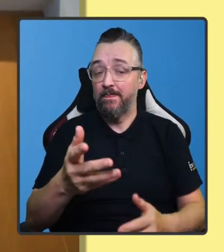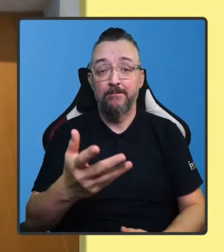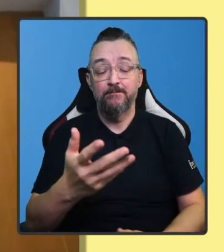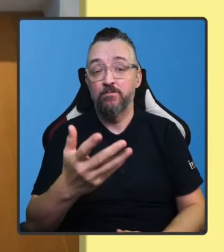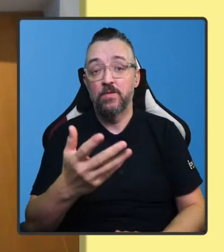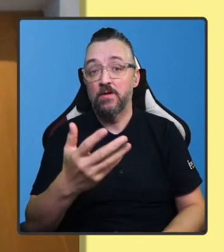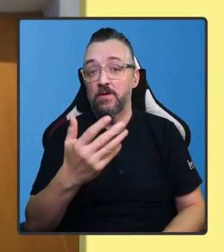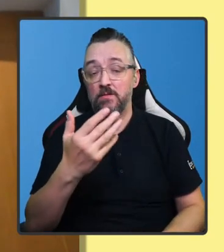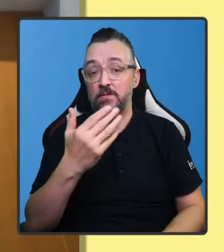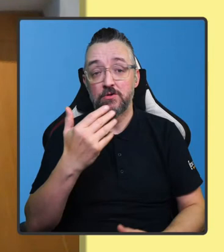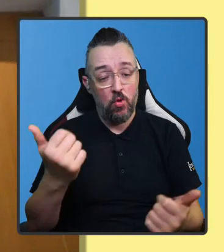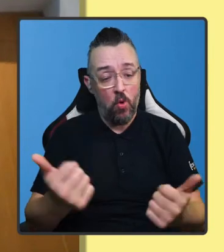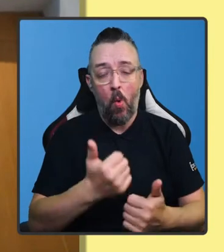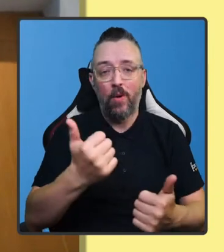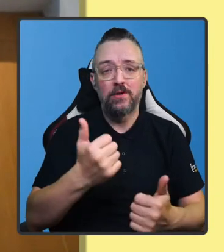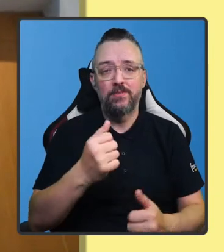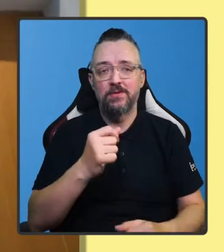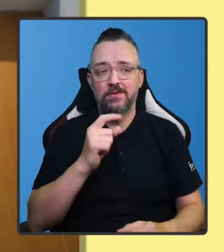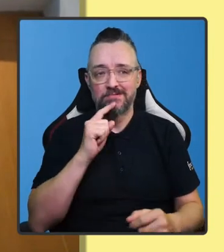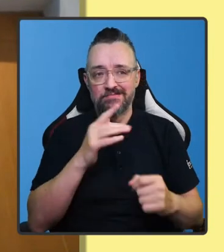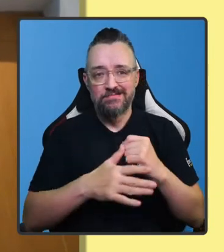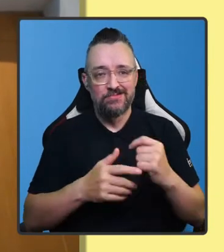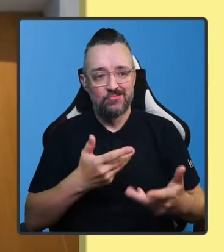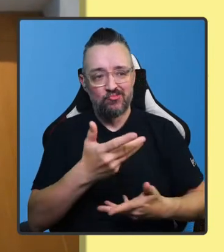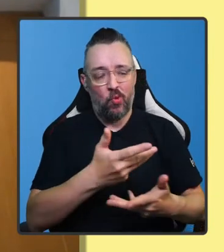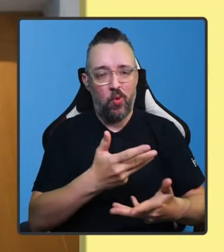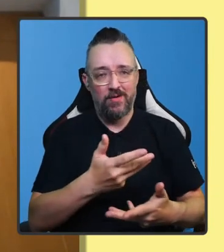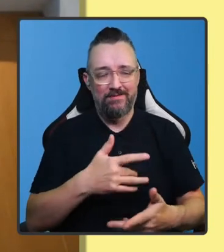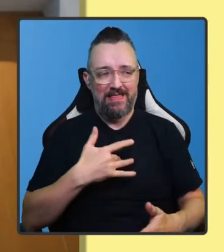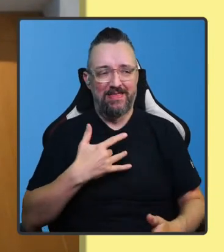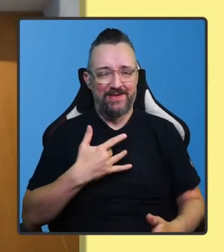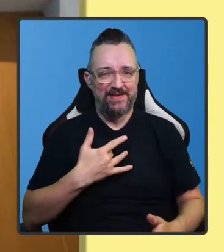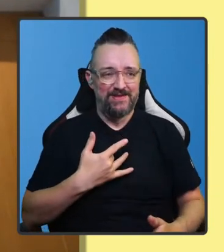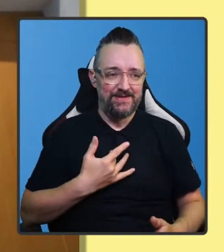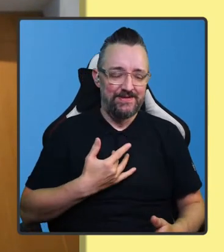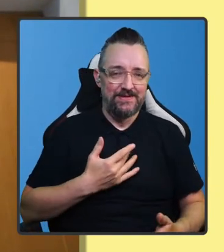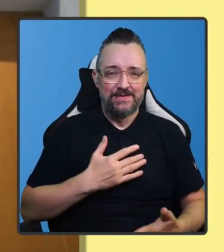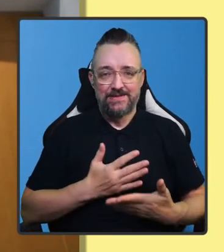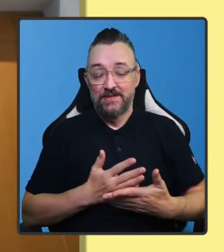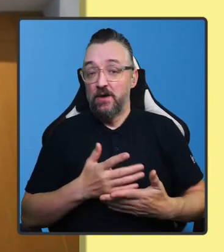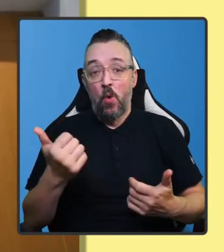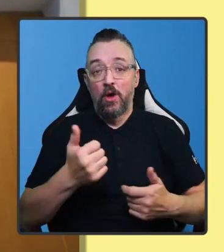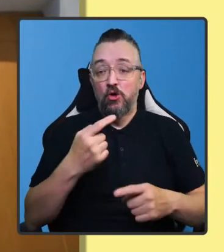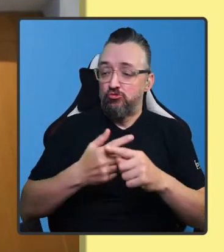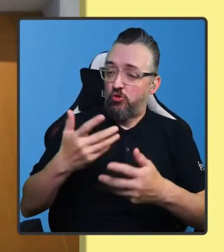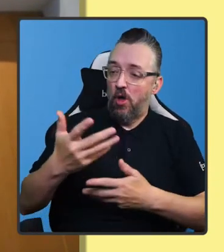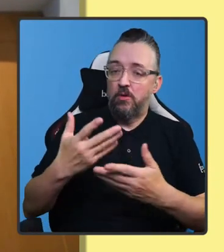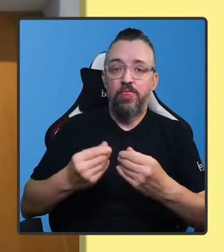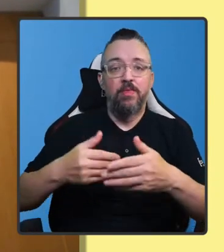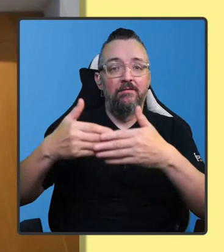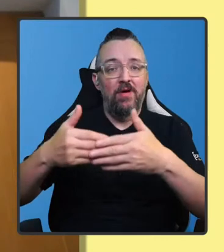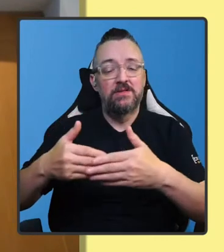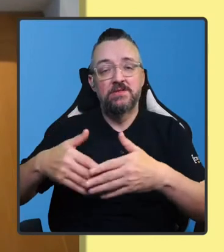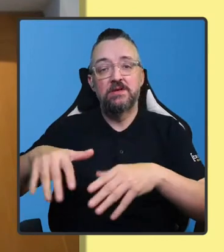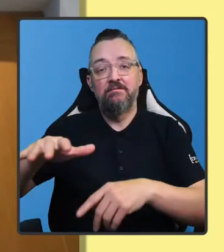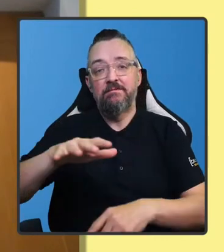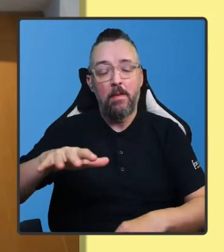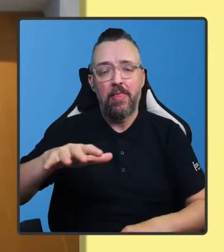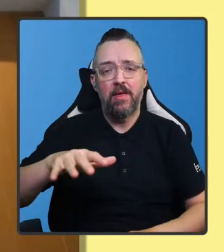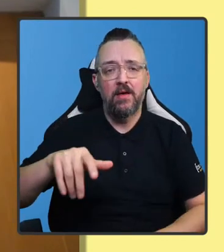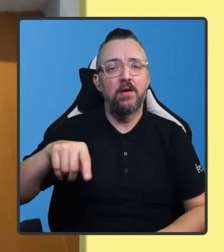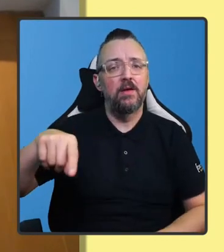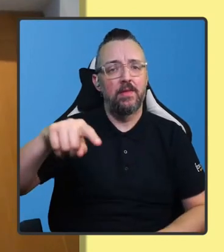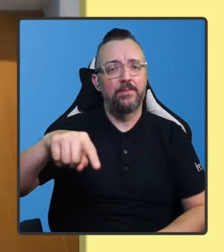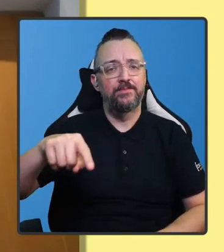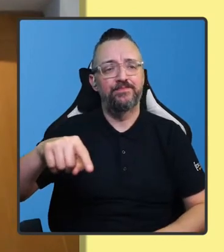It's okay to be awkward. It's okay to have conversations with friends and family that are challenging